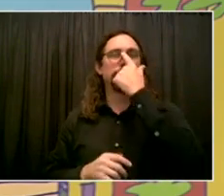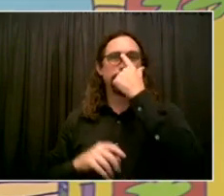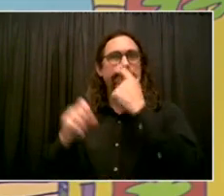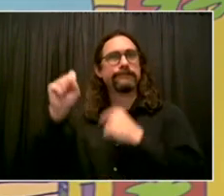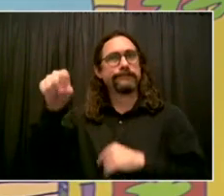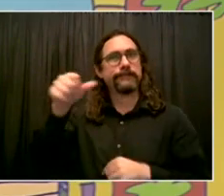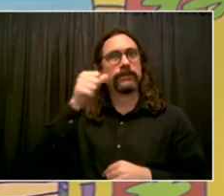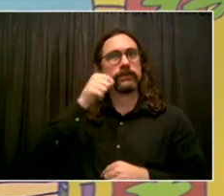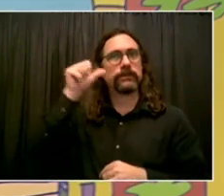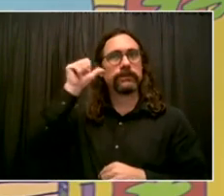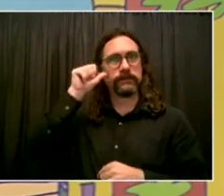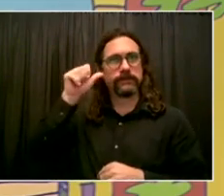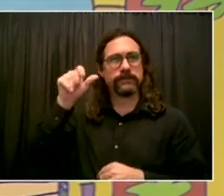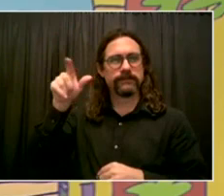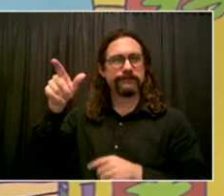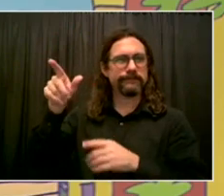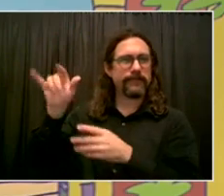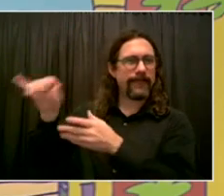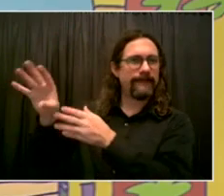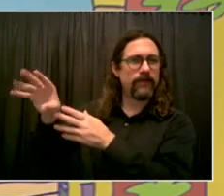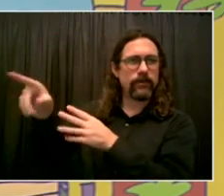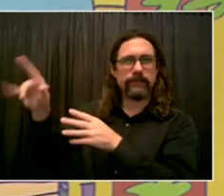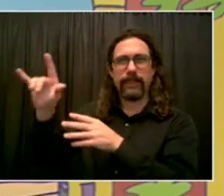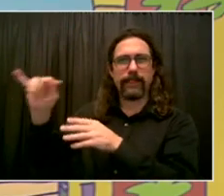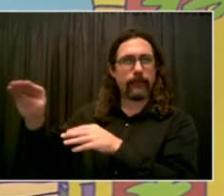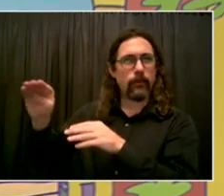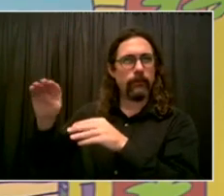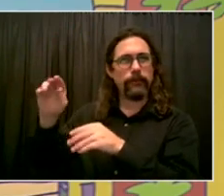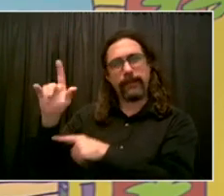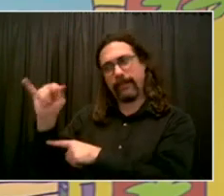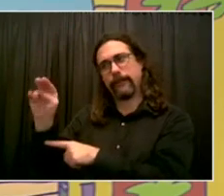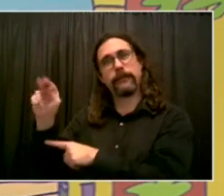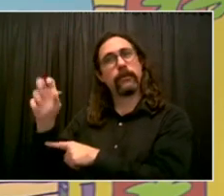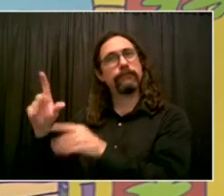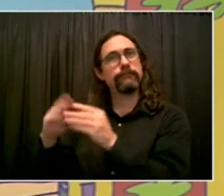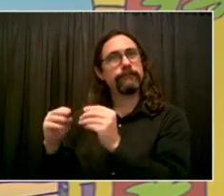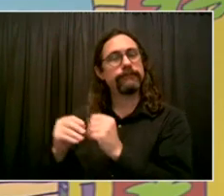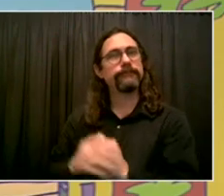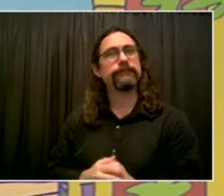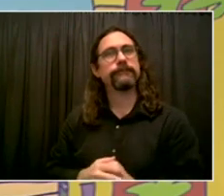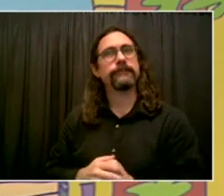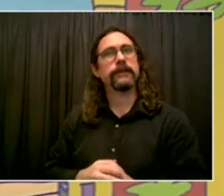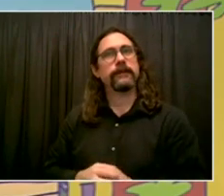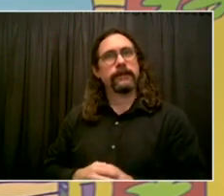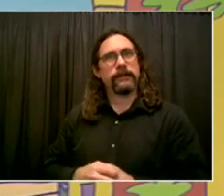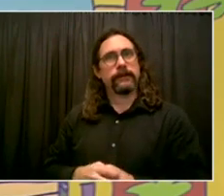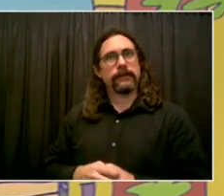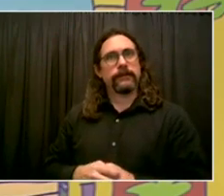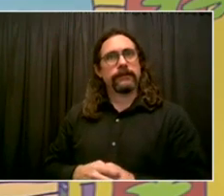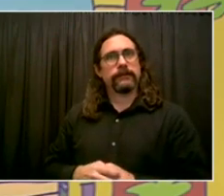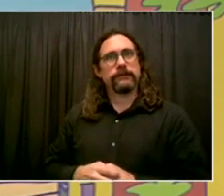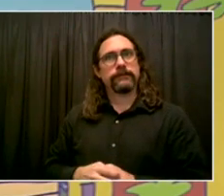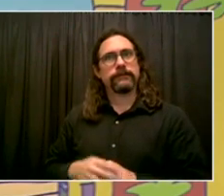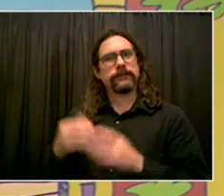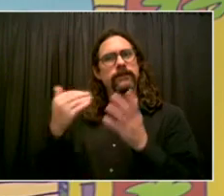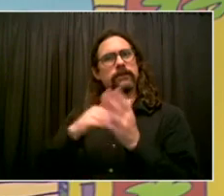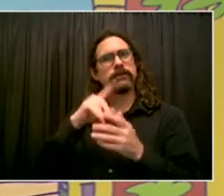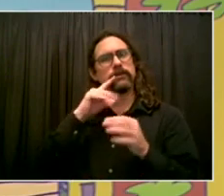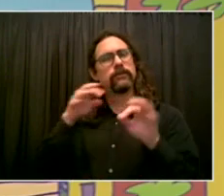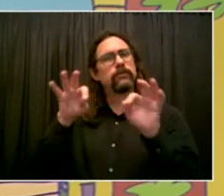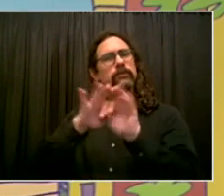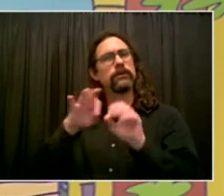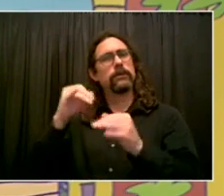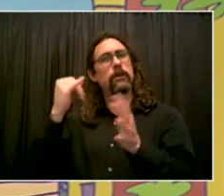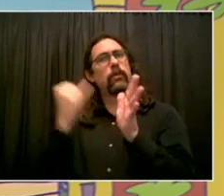great for over 100 years, and keeping arts and culture alive in our city. But as Lin-Manuel